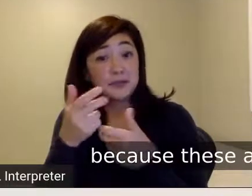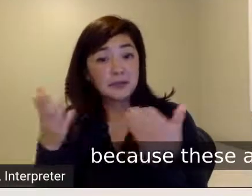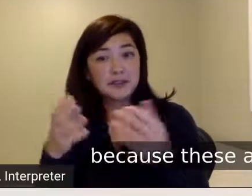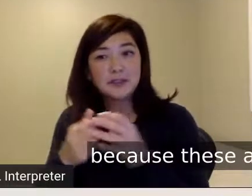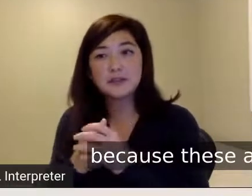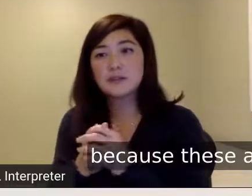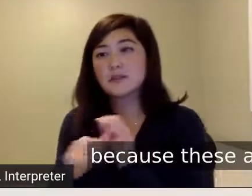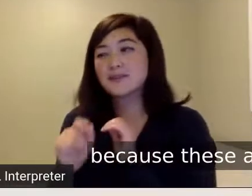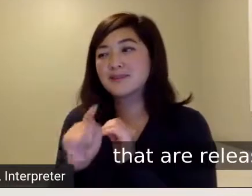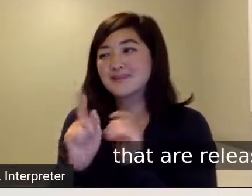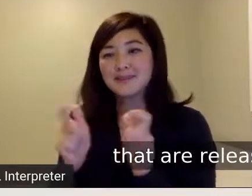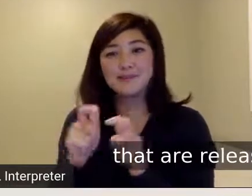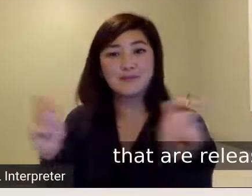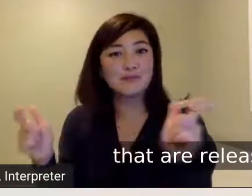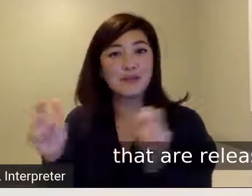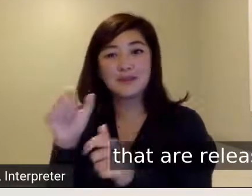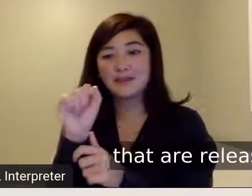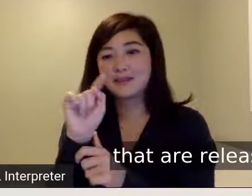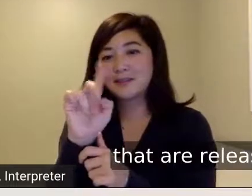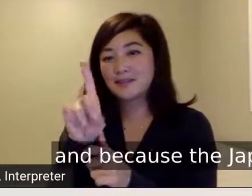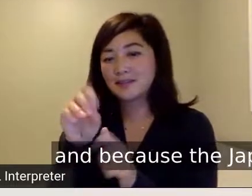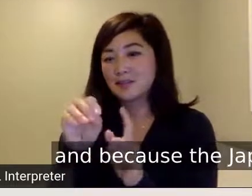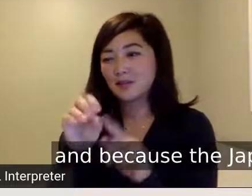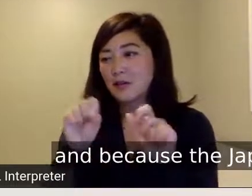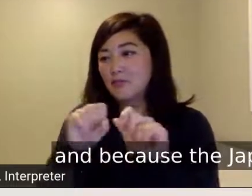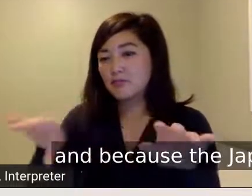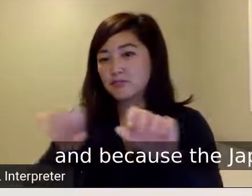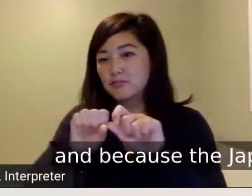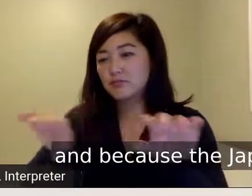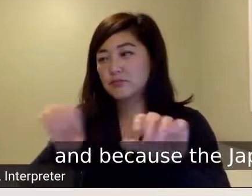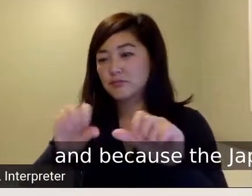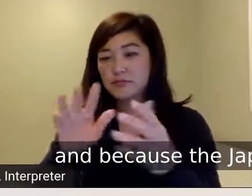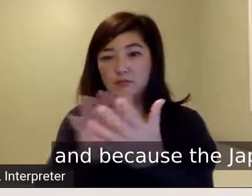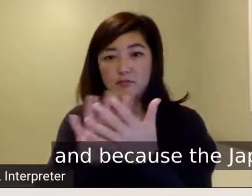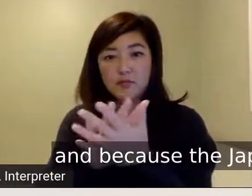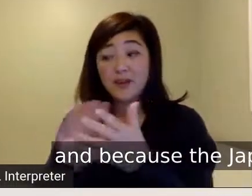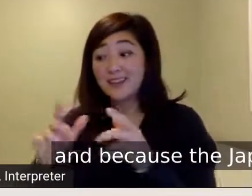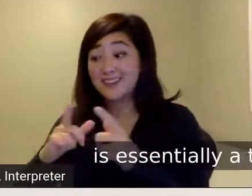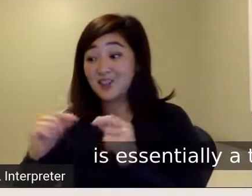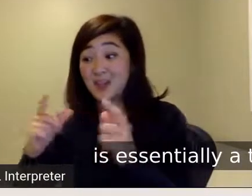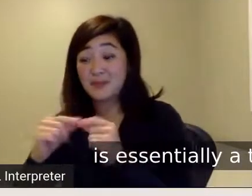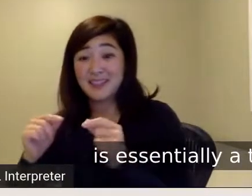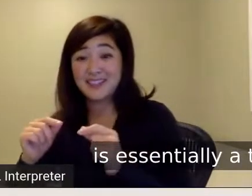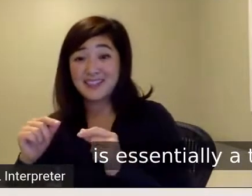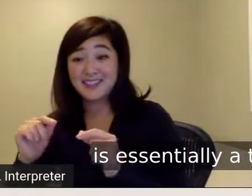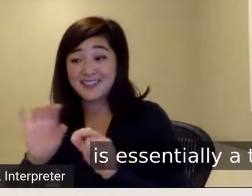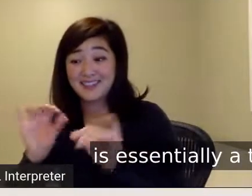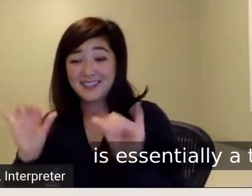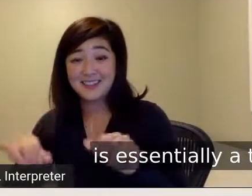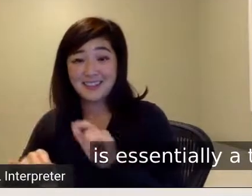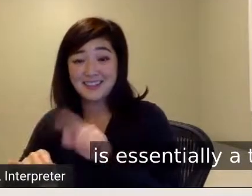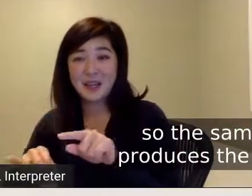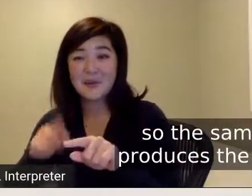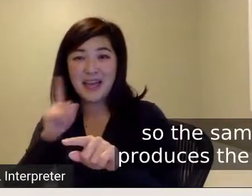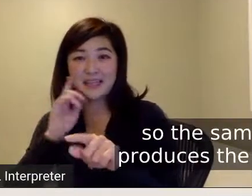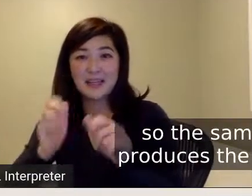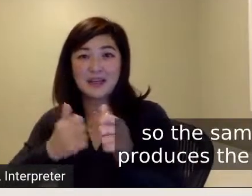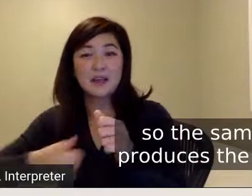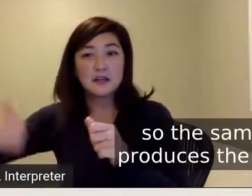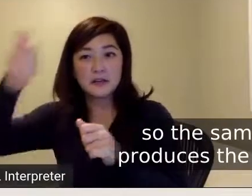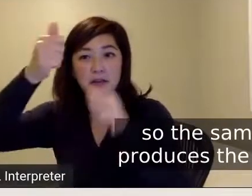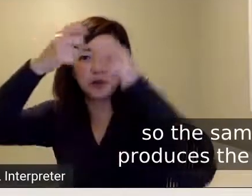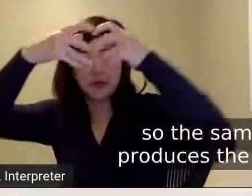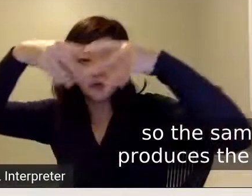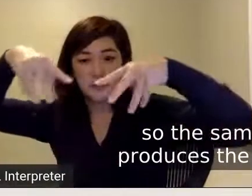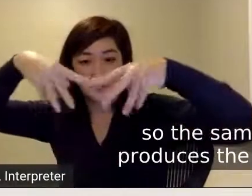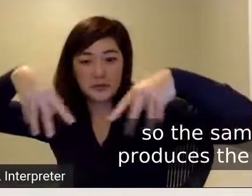these are the big studios that are releasing these films, and because the Japanese studio system is essentially a top-down system, so the same